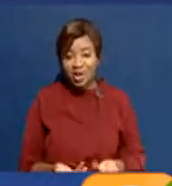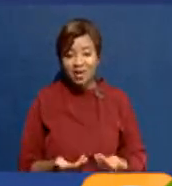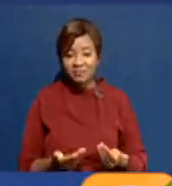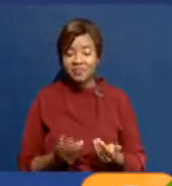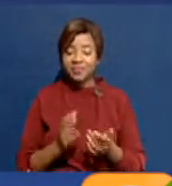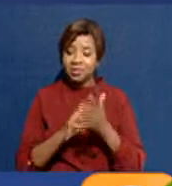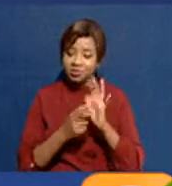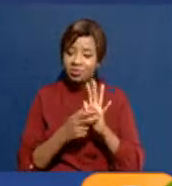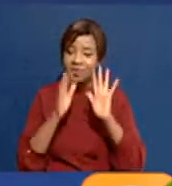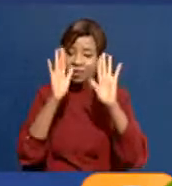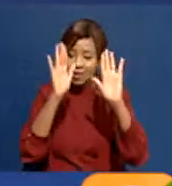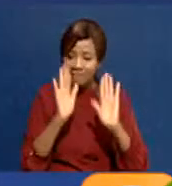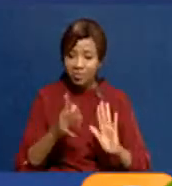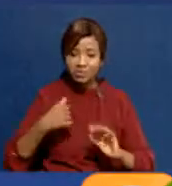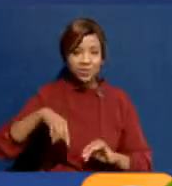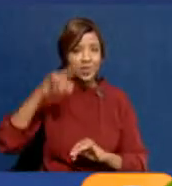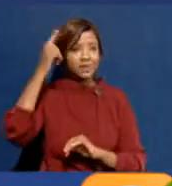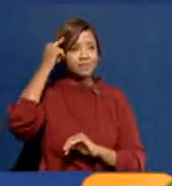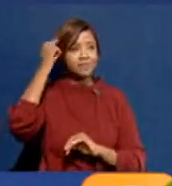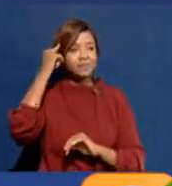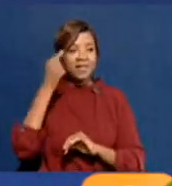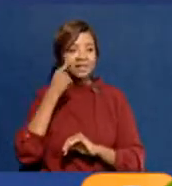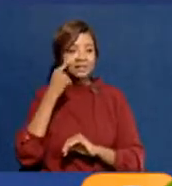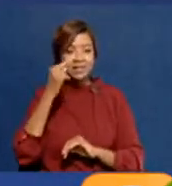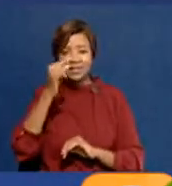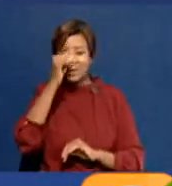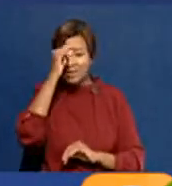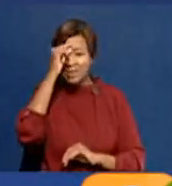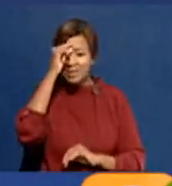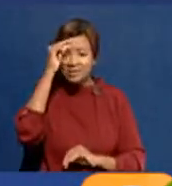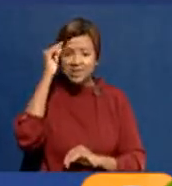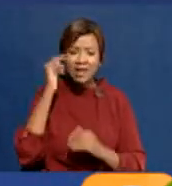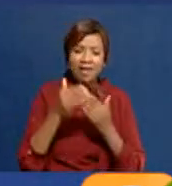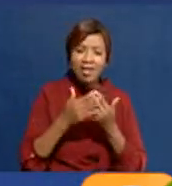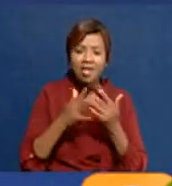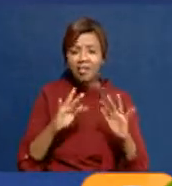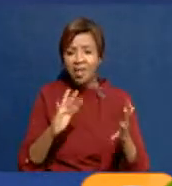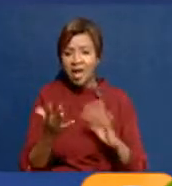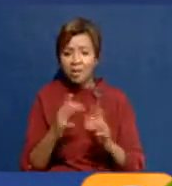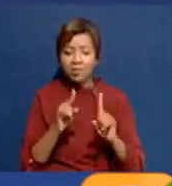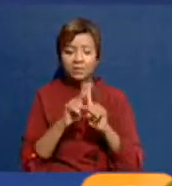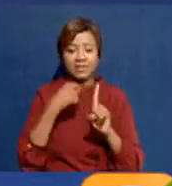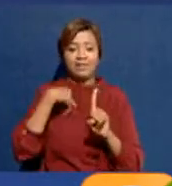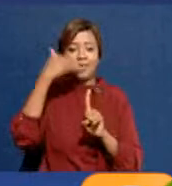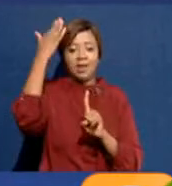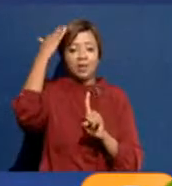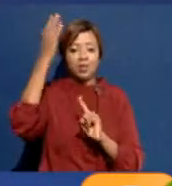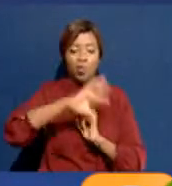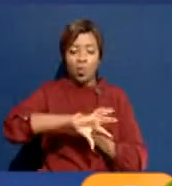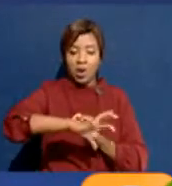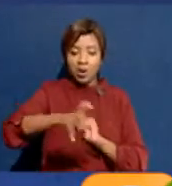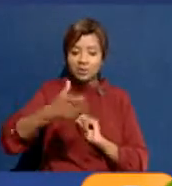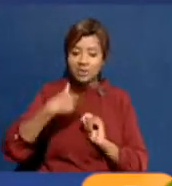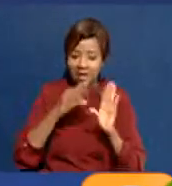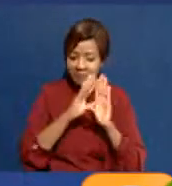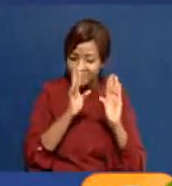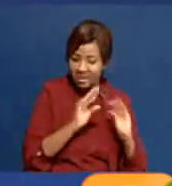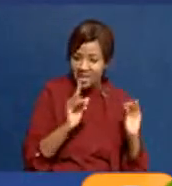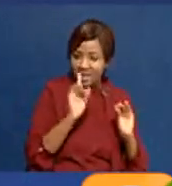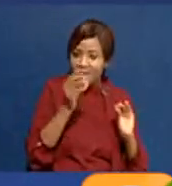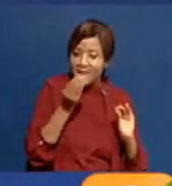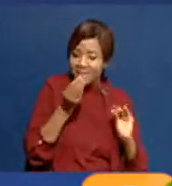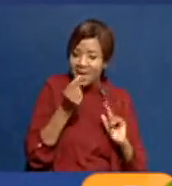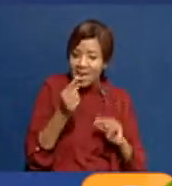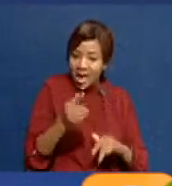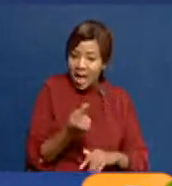need to find out how the government can come in. I know the counties are funded. I know they are given money, but that money is not enough because they are